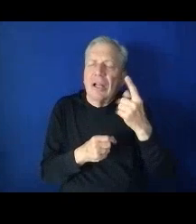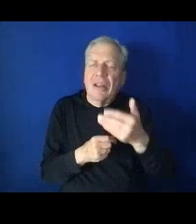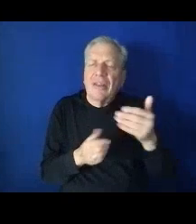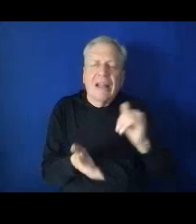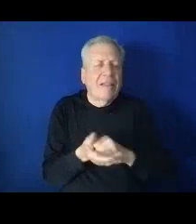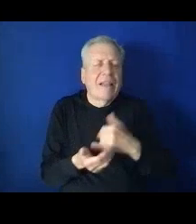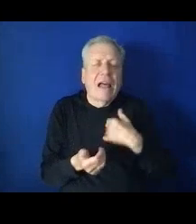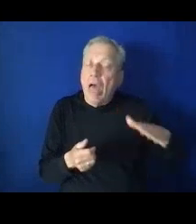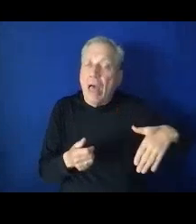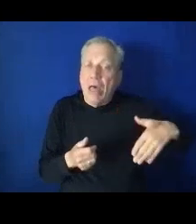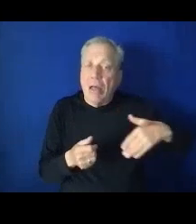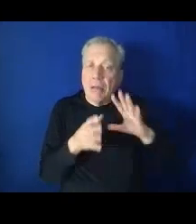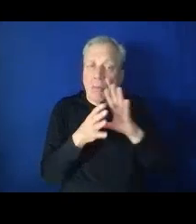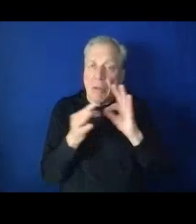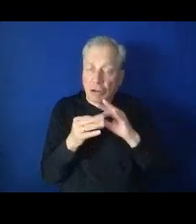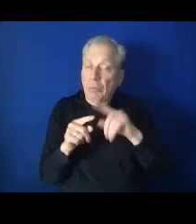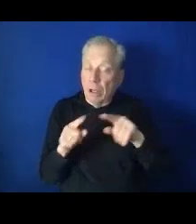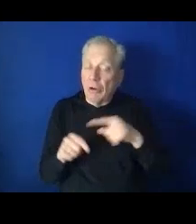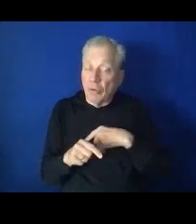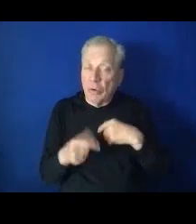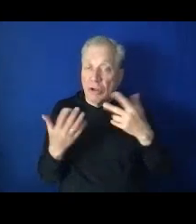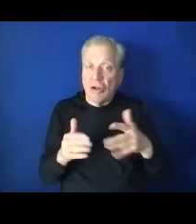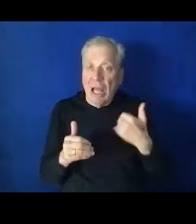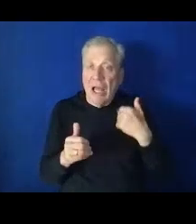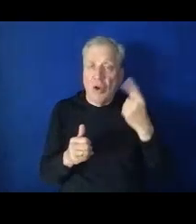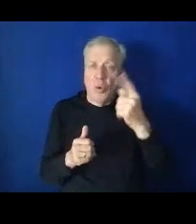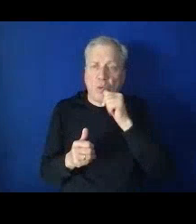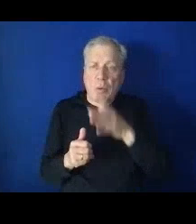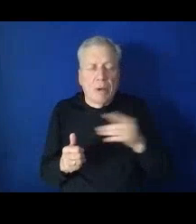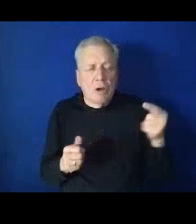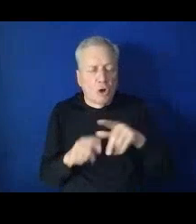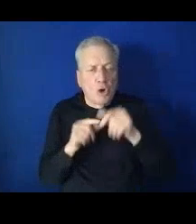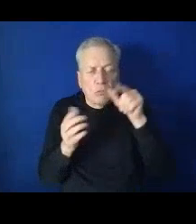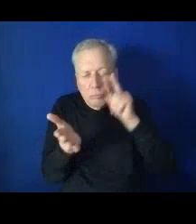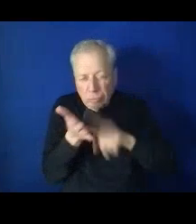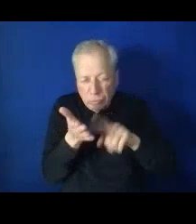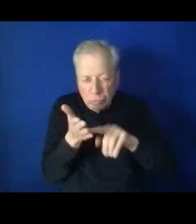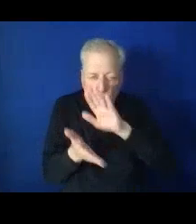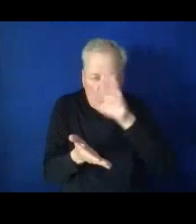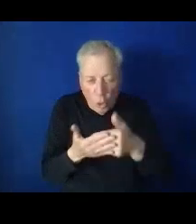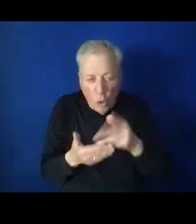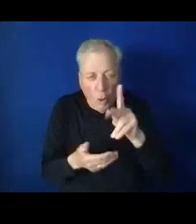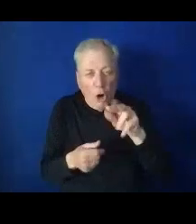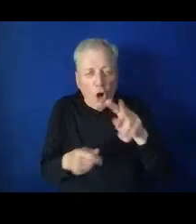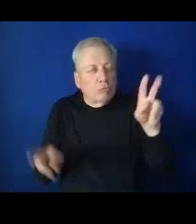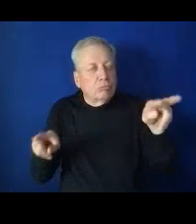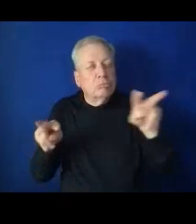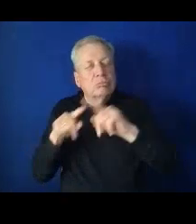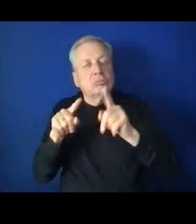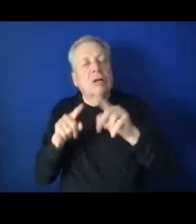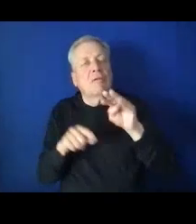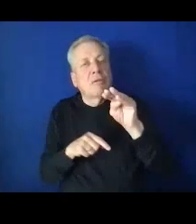didn't mention, but we had a woman come and survey pretty much the whole park and look at mosses. And what she found